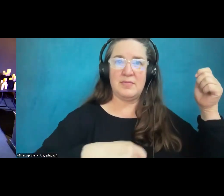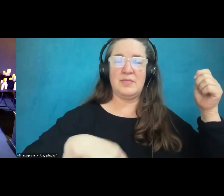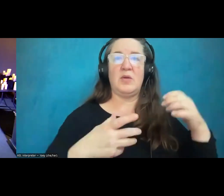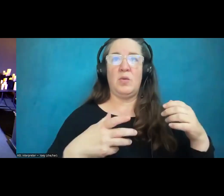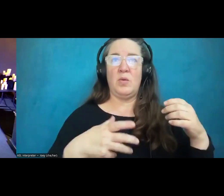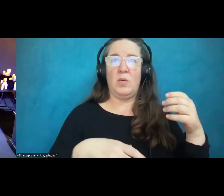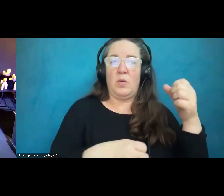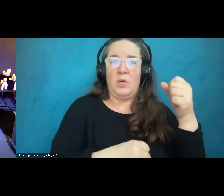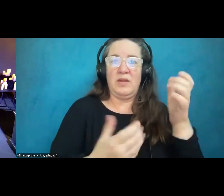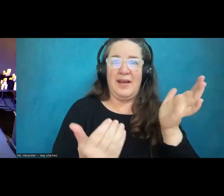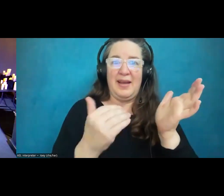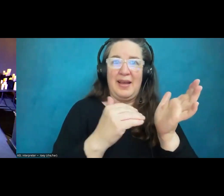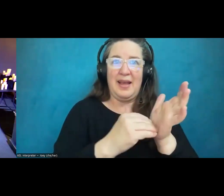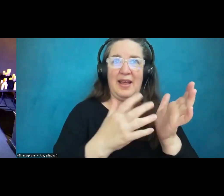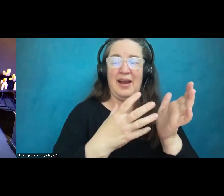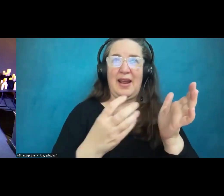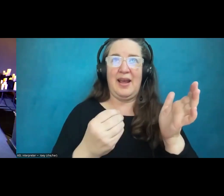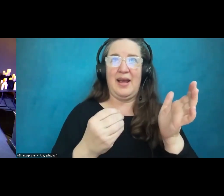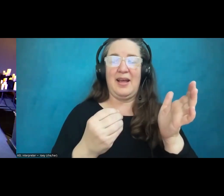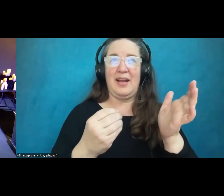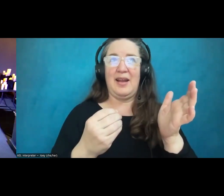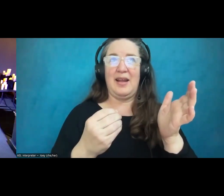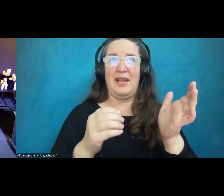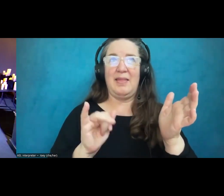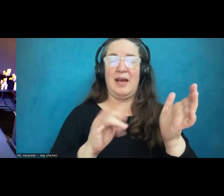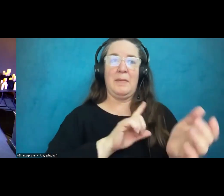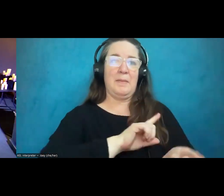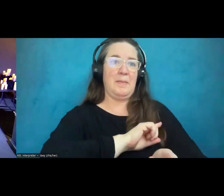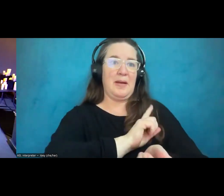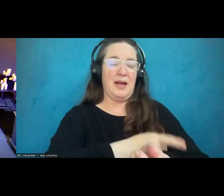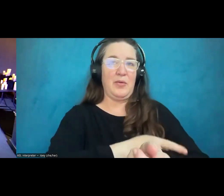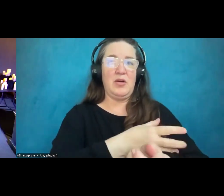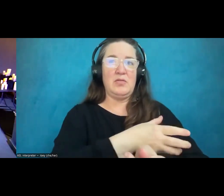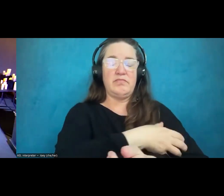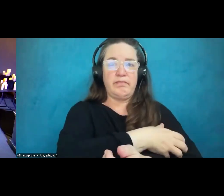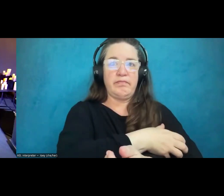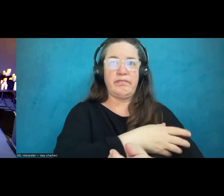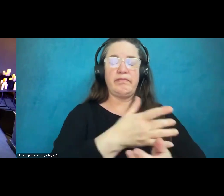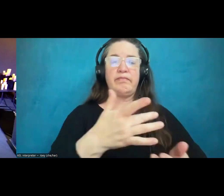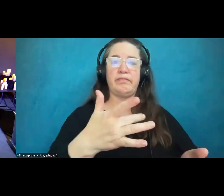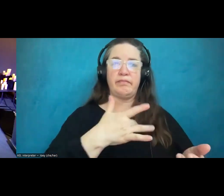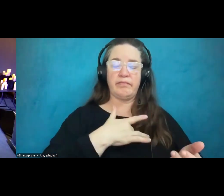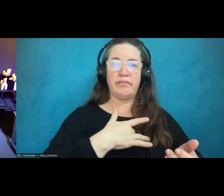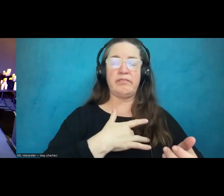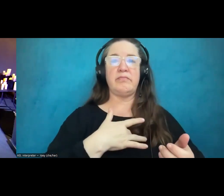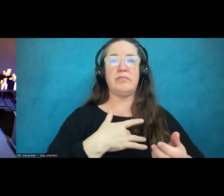the power of her vibrations moved me to tears.